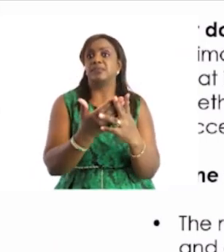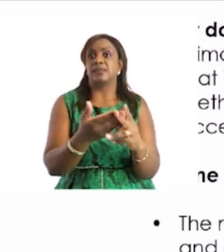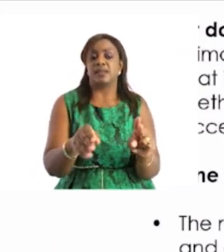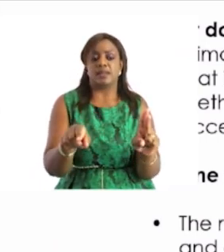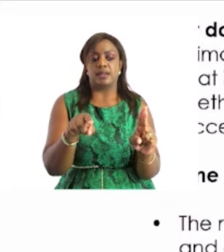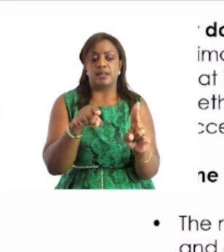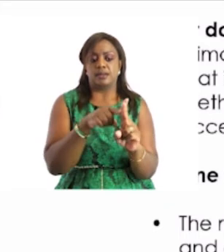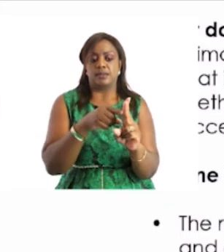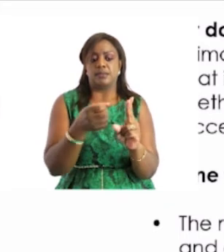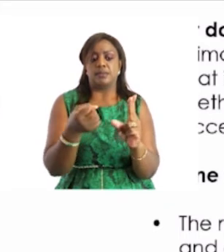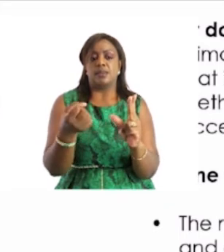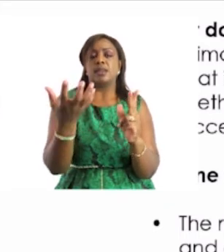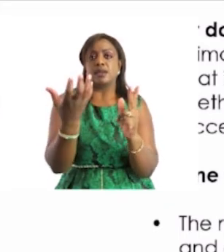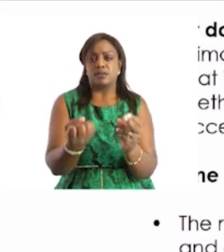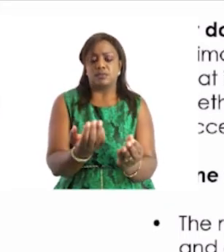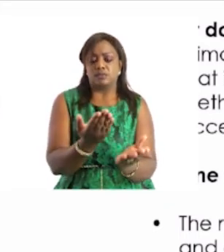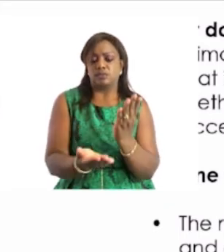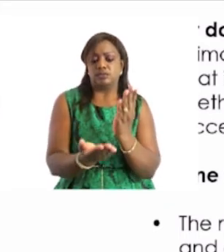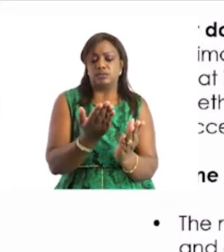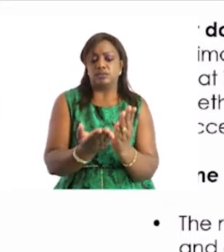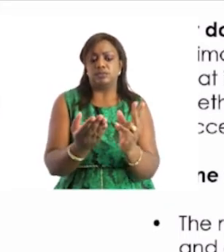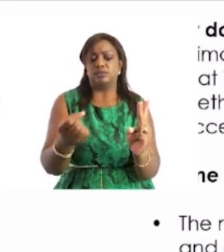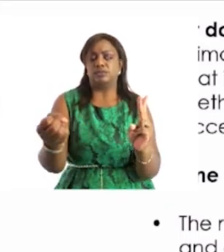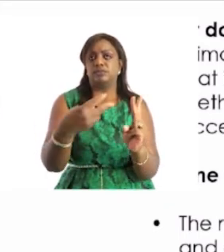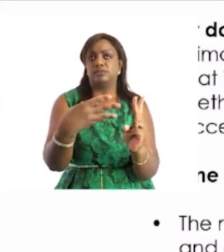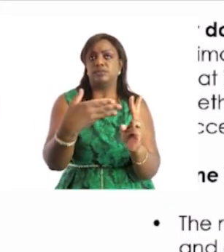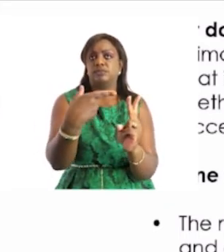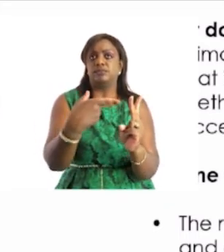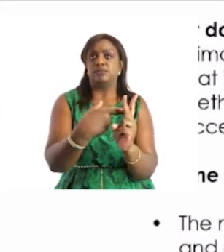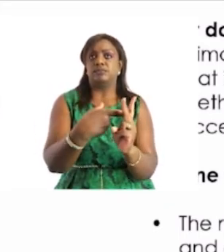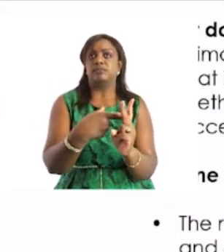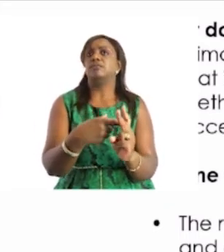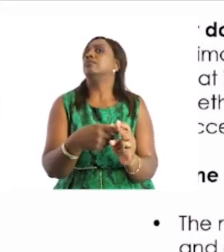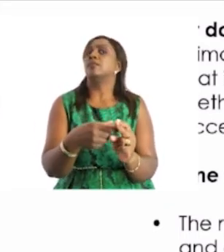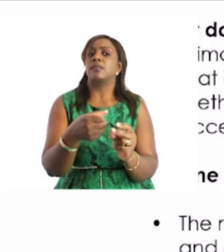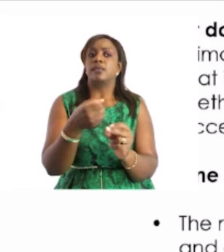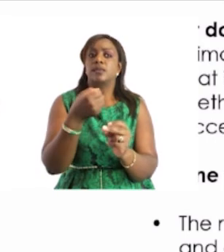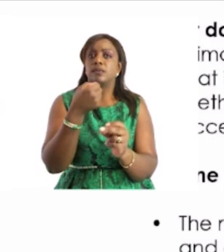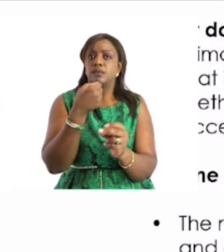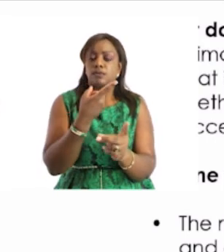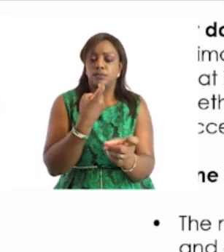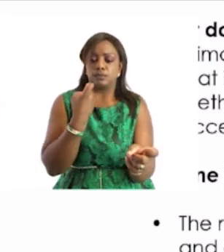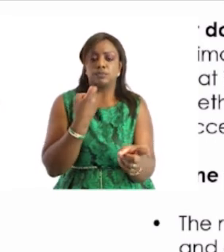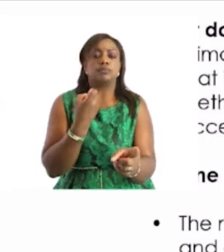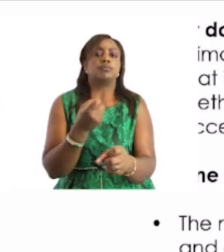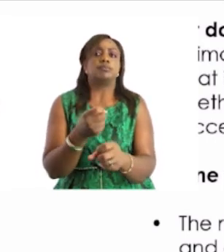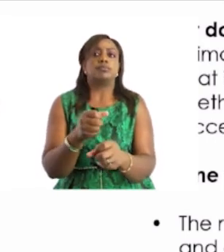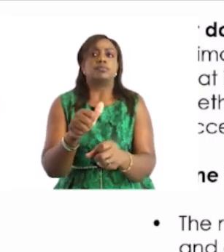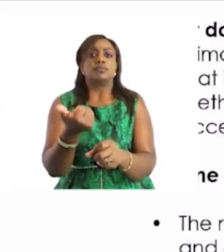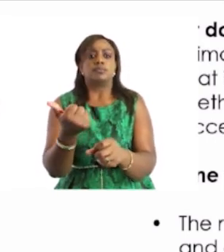available with the various social welfare and public health services initiated by concerned governing bodies and